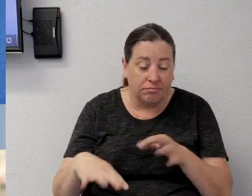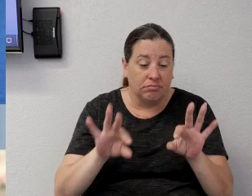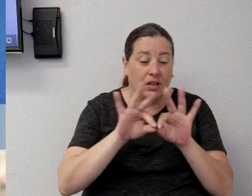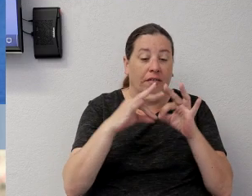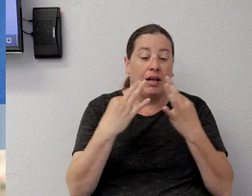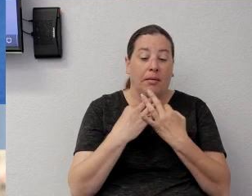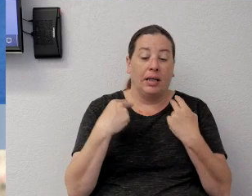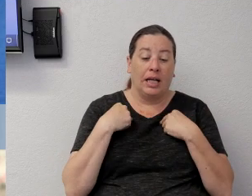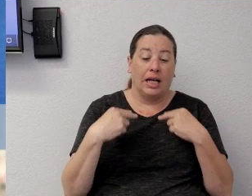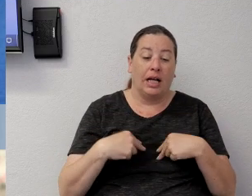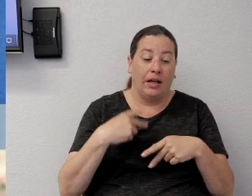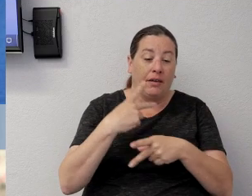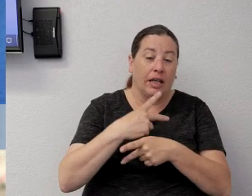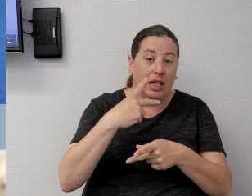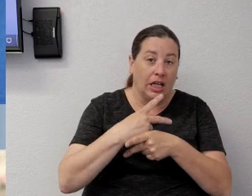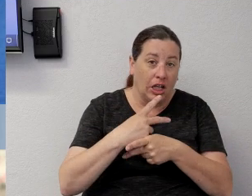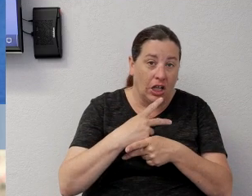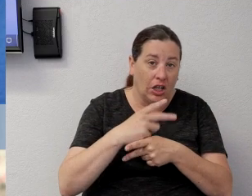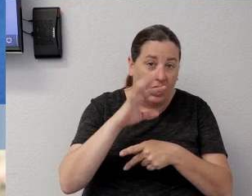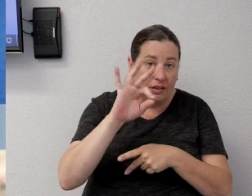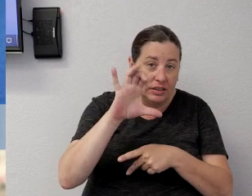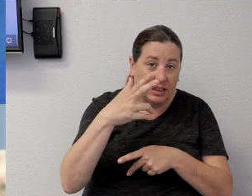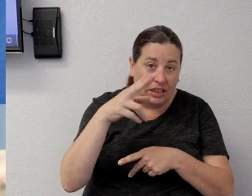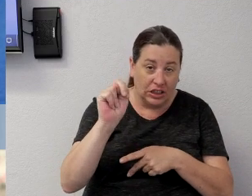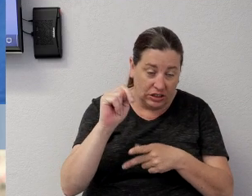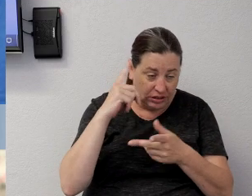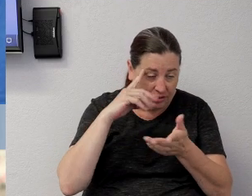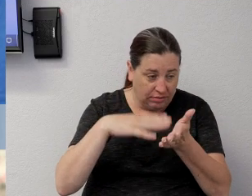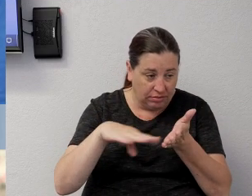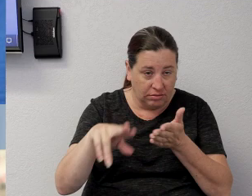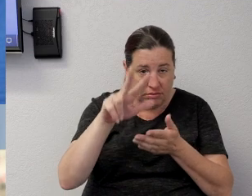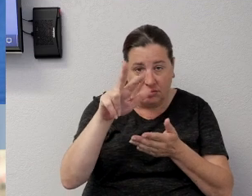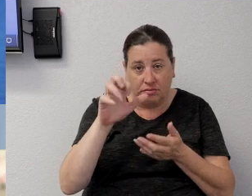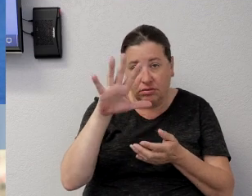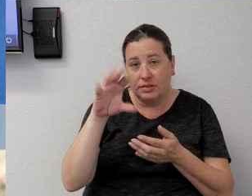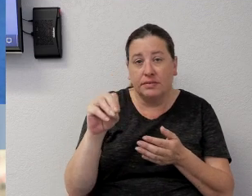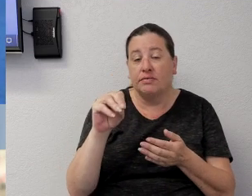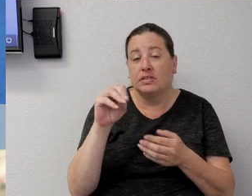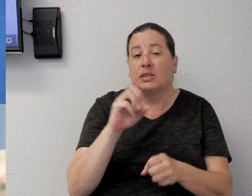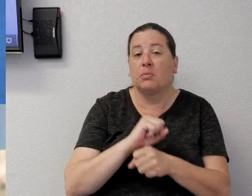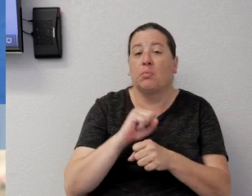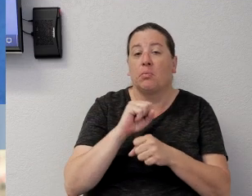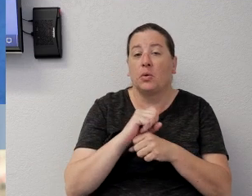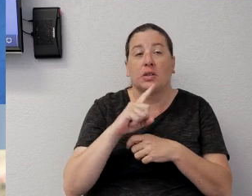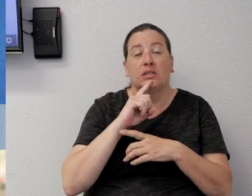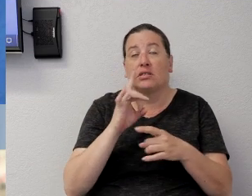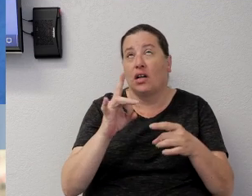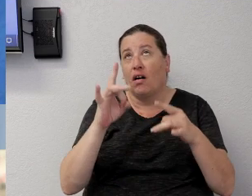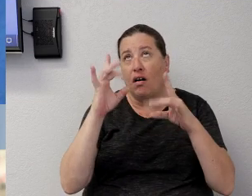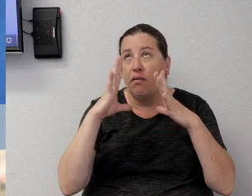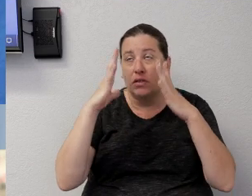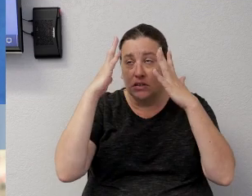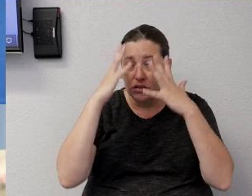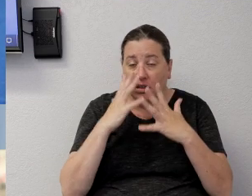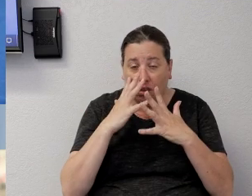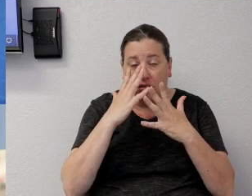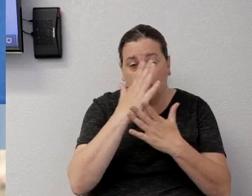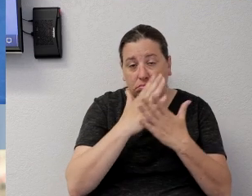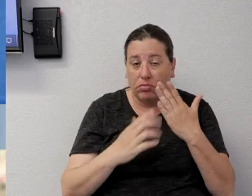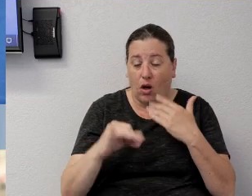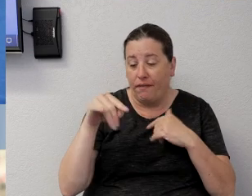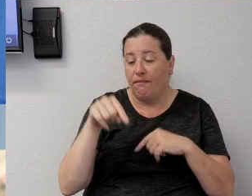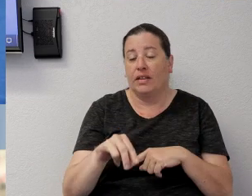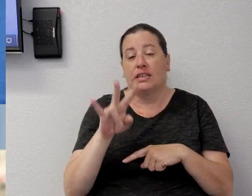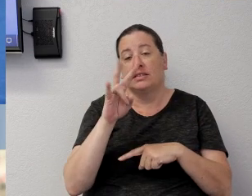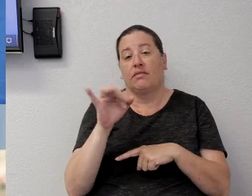Network here in town, I think, has laid off 350 employees. It's the most awful, saddest part of this virus, other